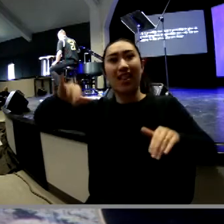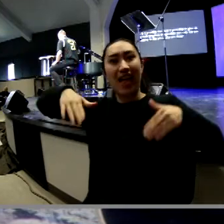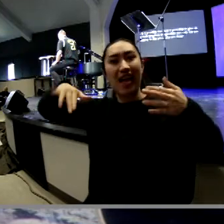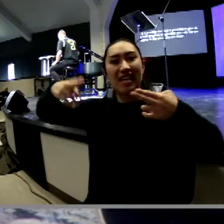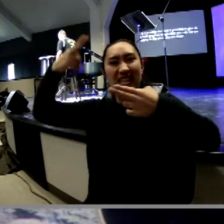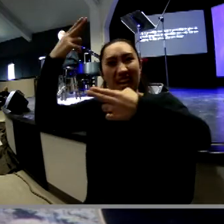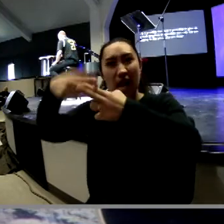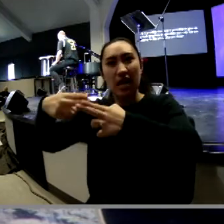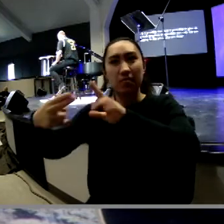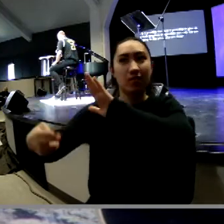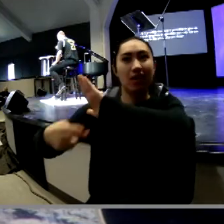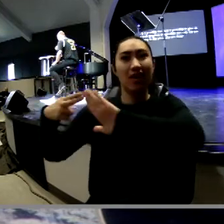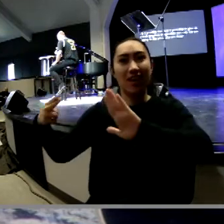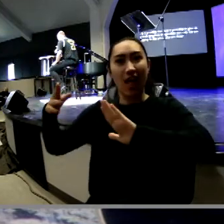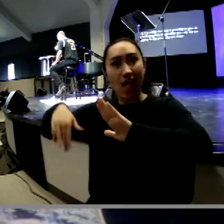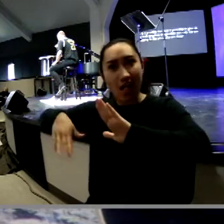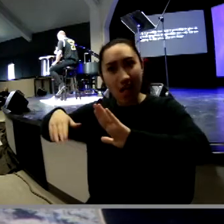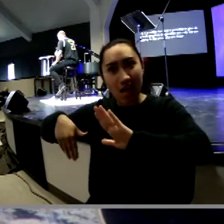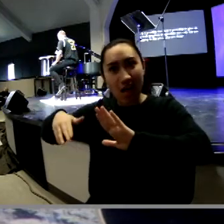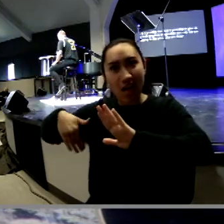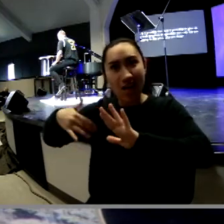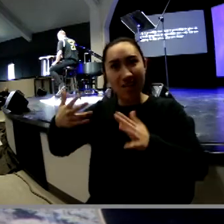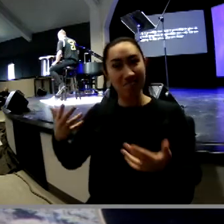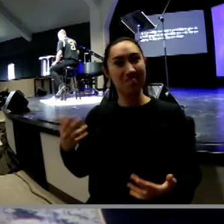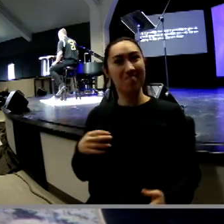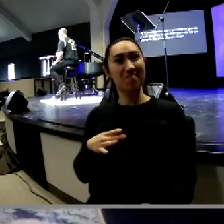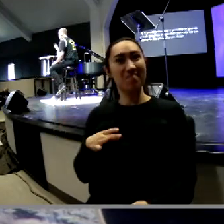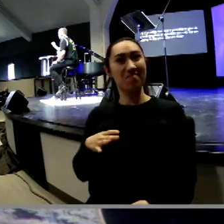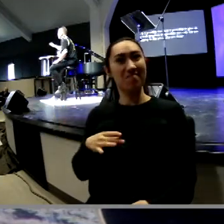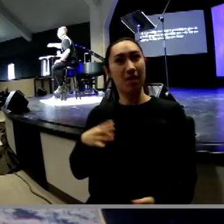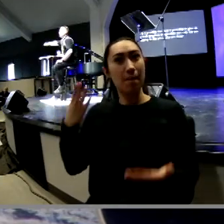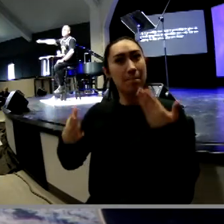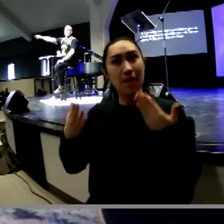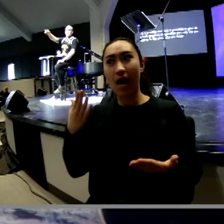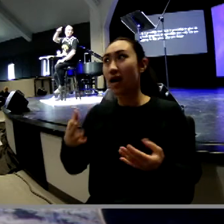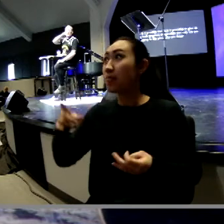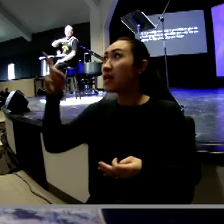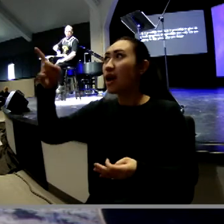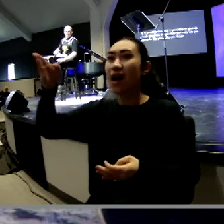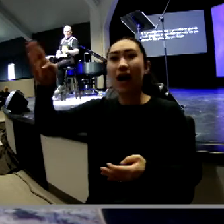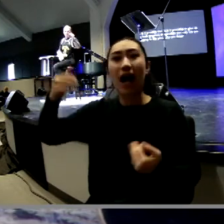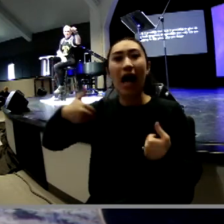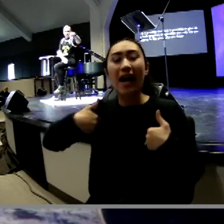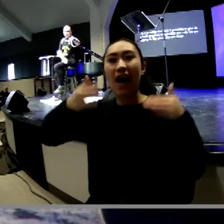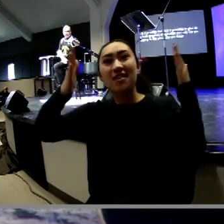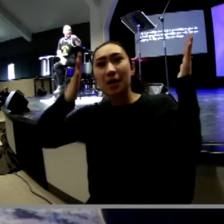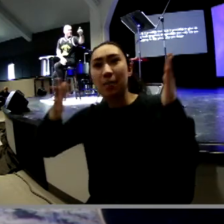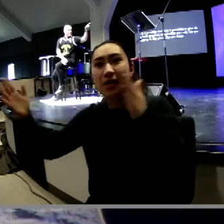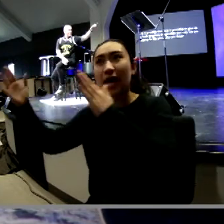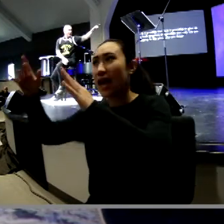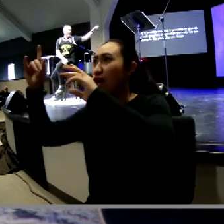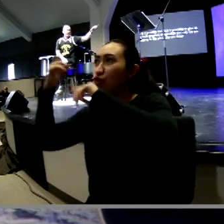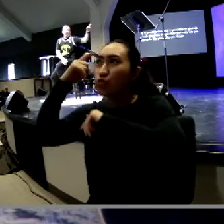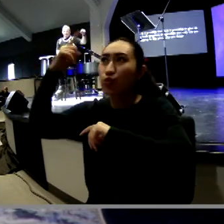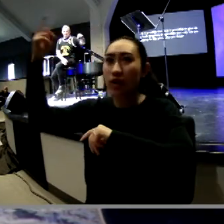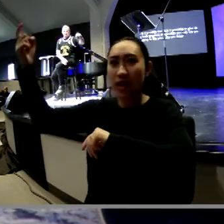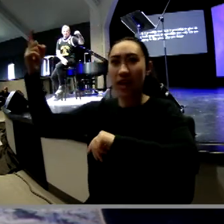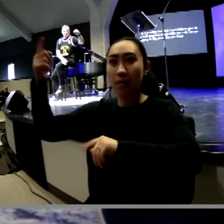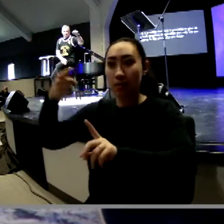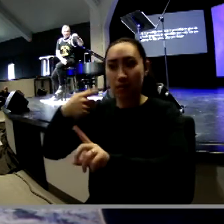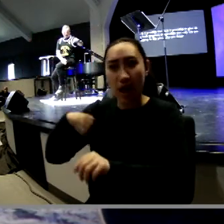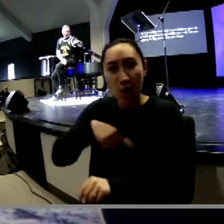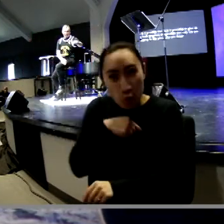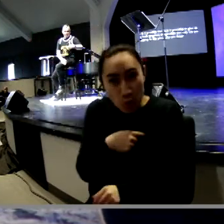God is yearning to give us a fresh kingdom imagination that only we can display in this place and in